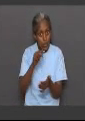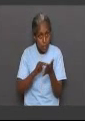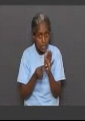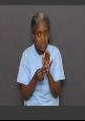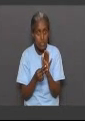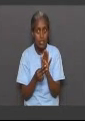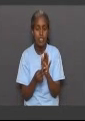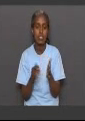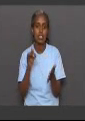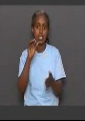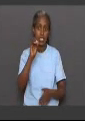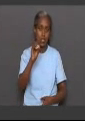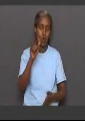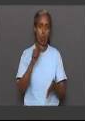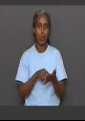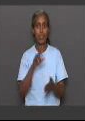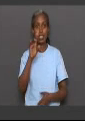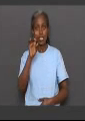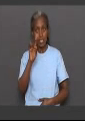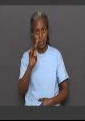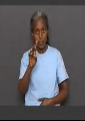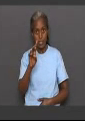means that